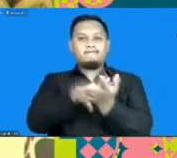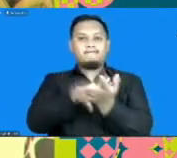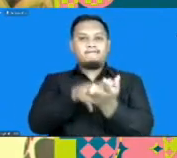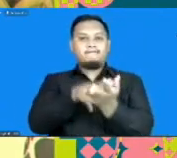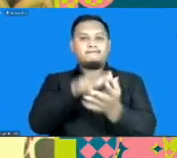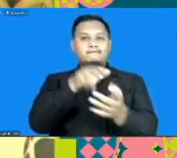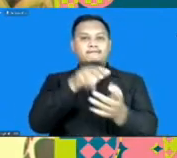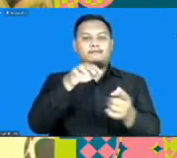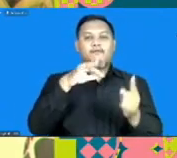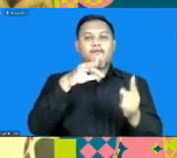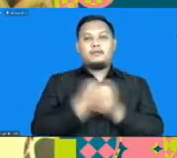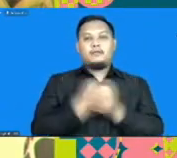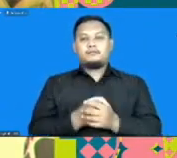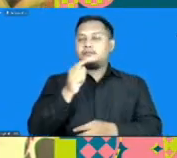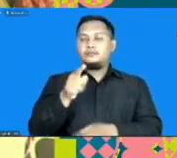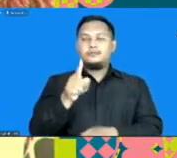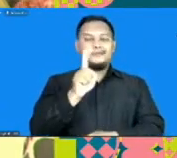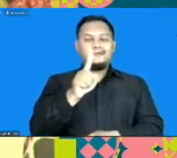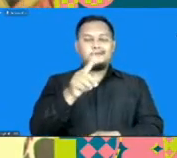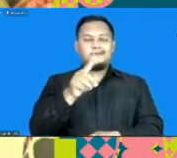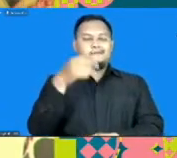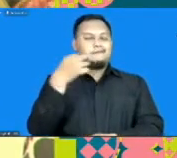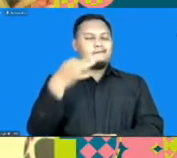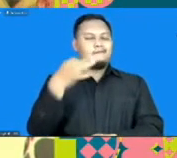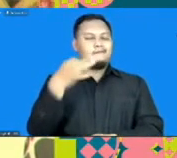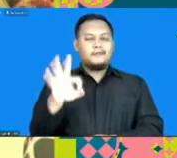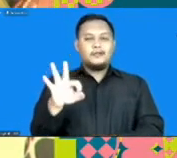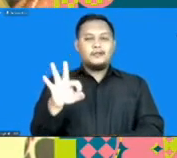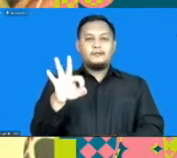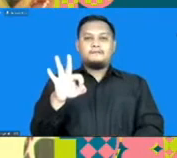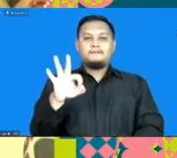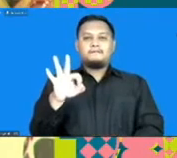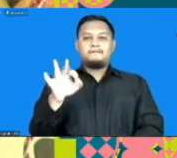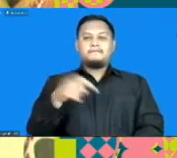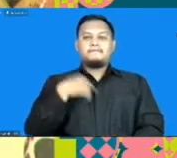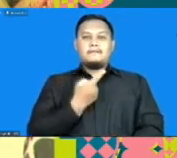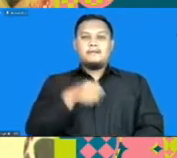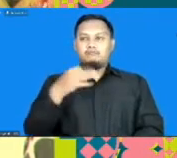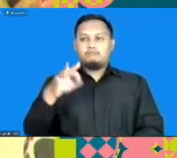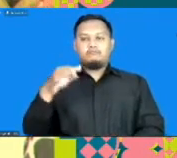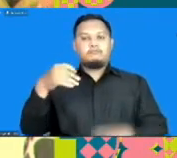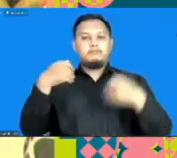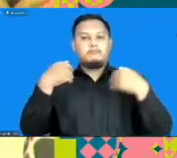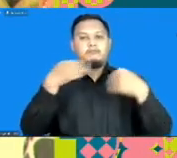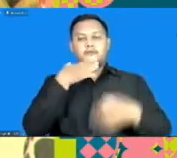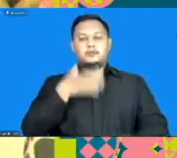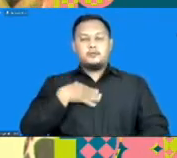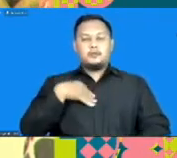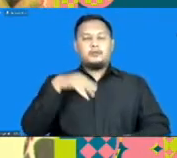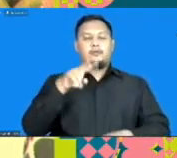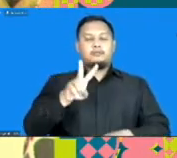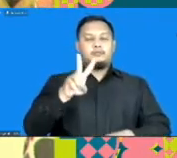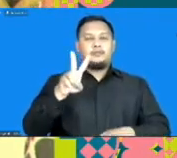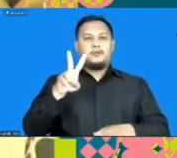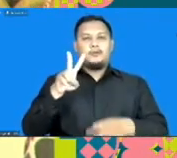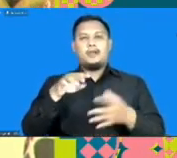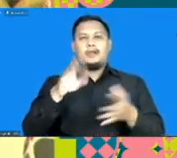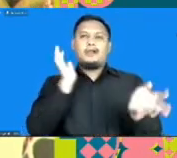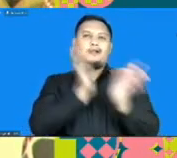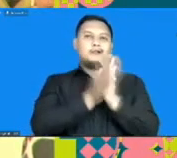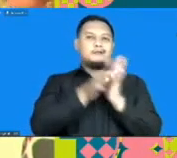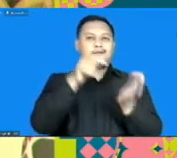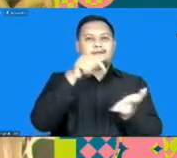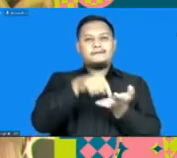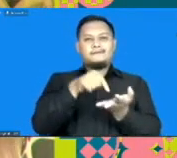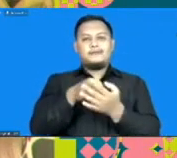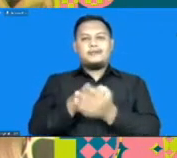two direct election for president and for so there's a lot of things happening in Indonesia. So that's why, because of